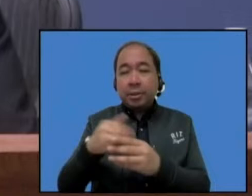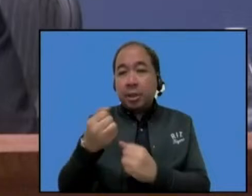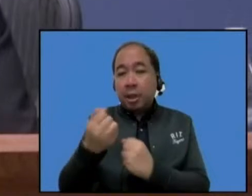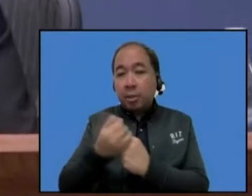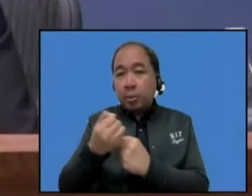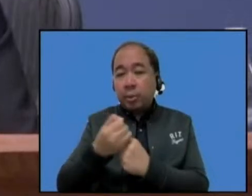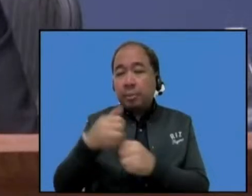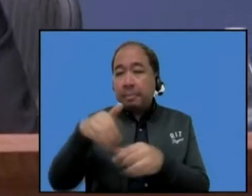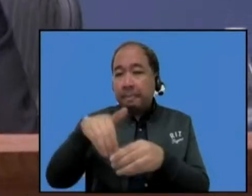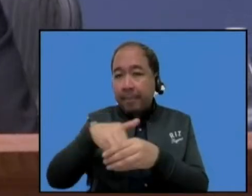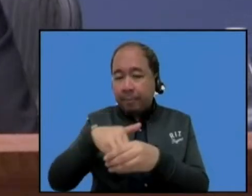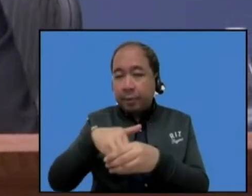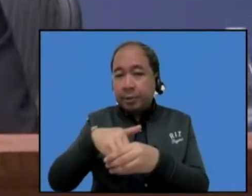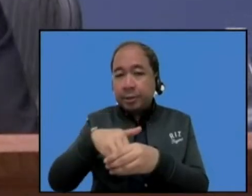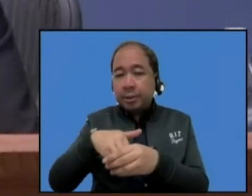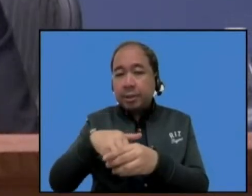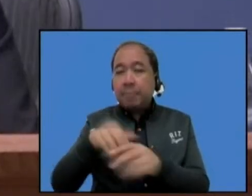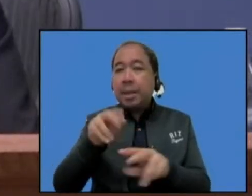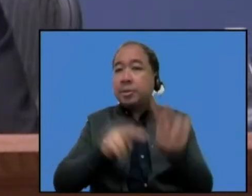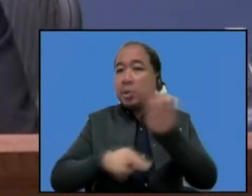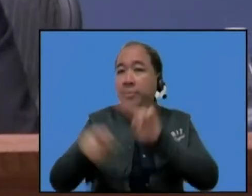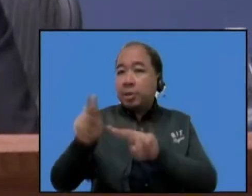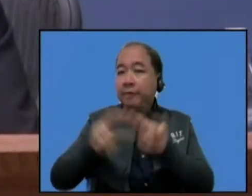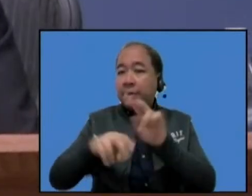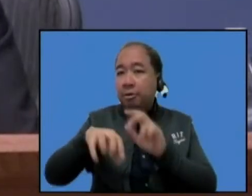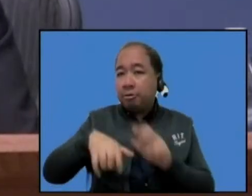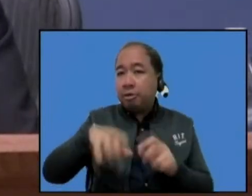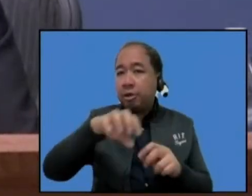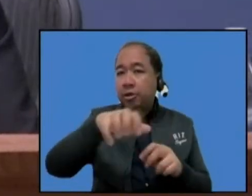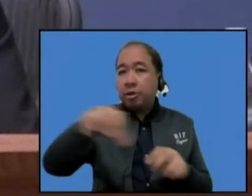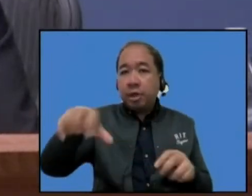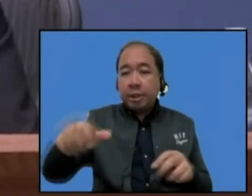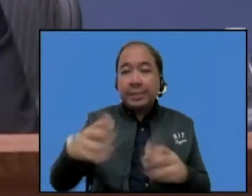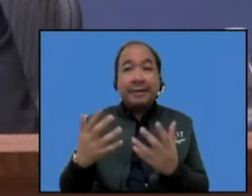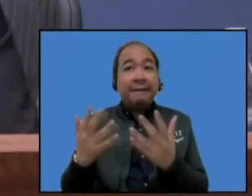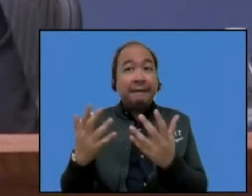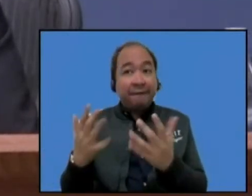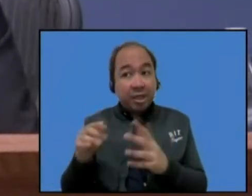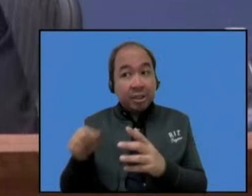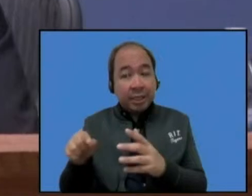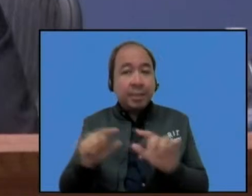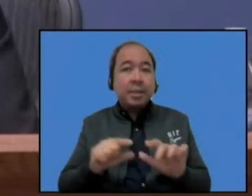members, and observer country. I will then invite